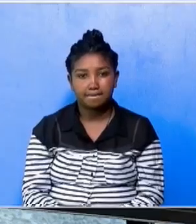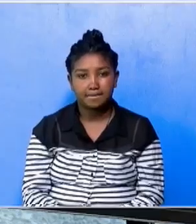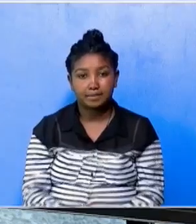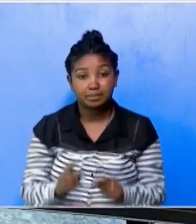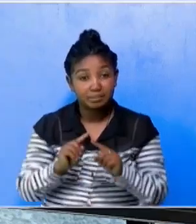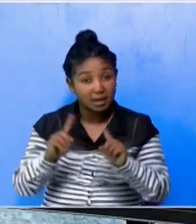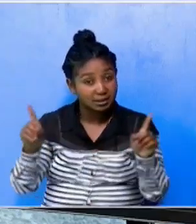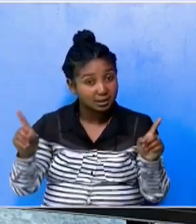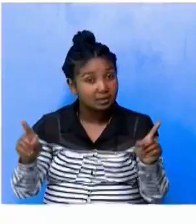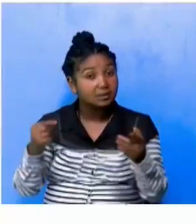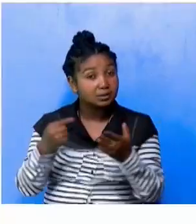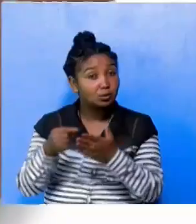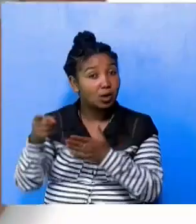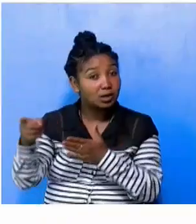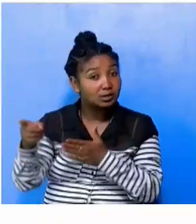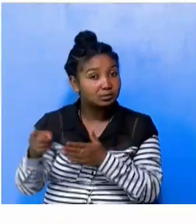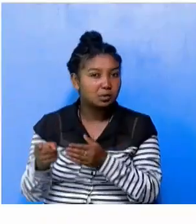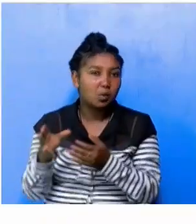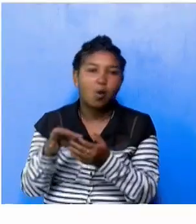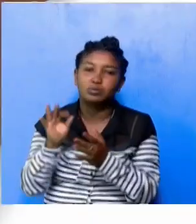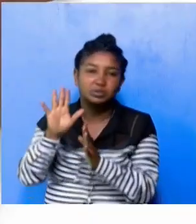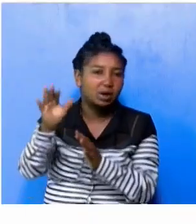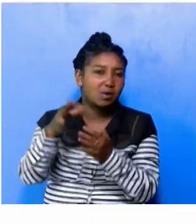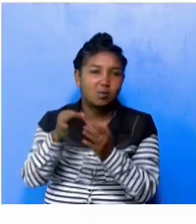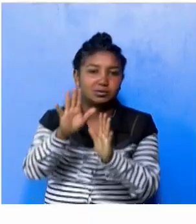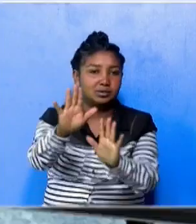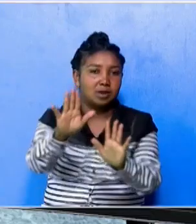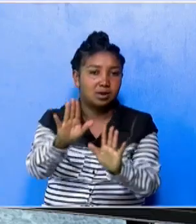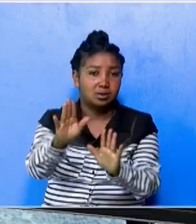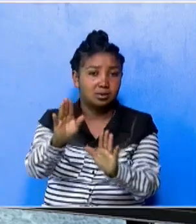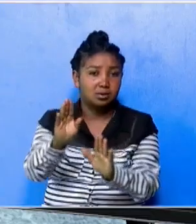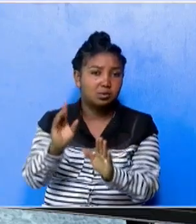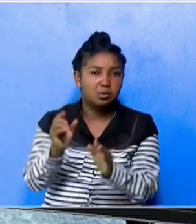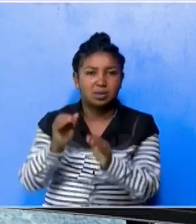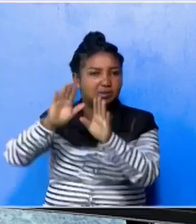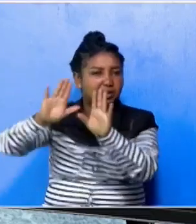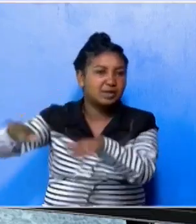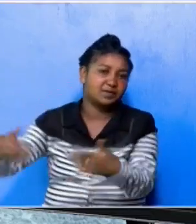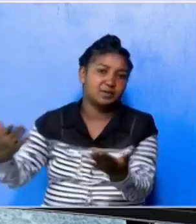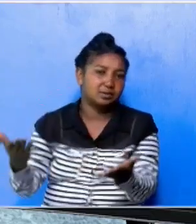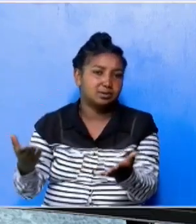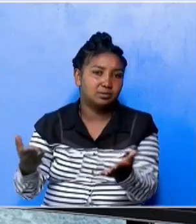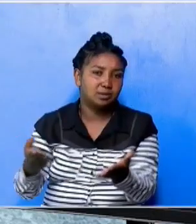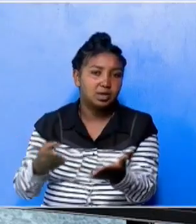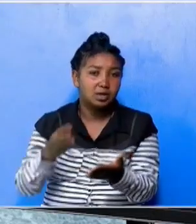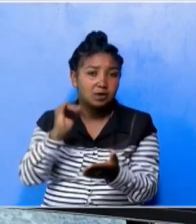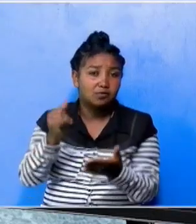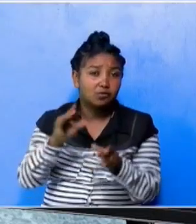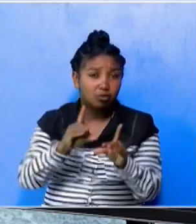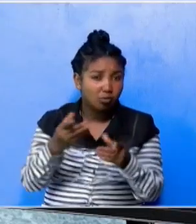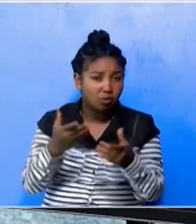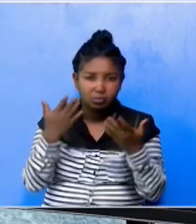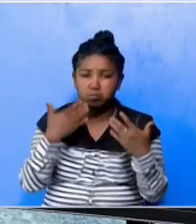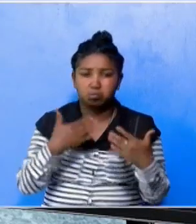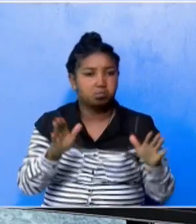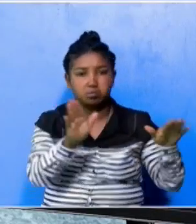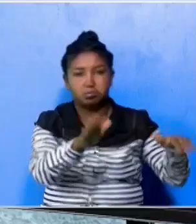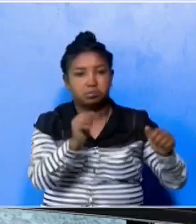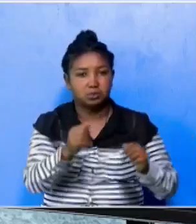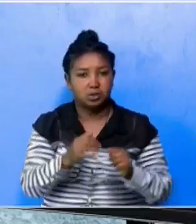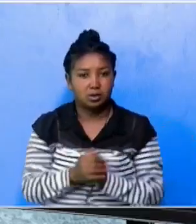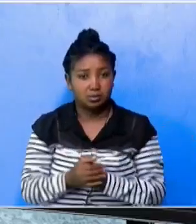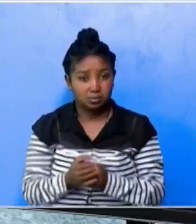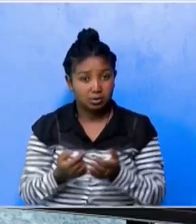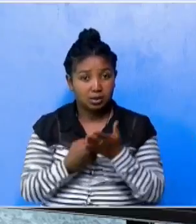But this one is optional. Optional. We can leave it if we don't want to talk about that.